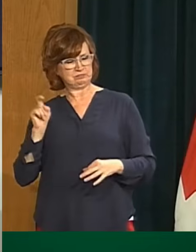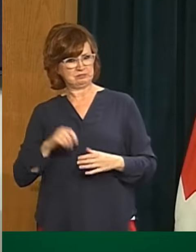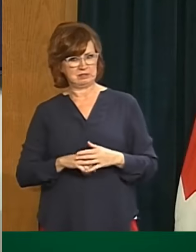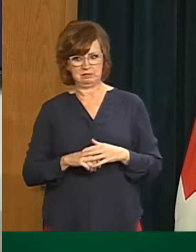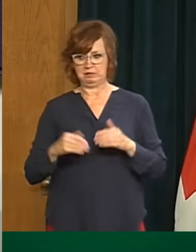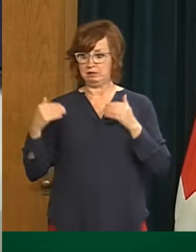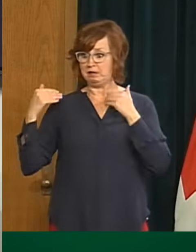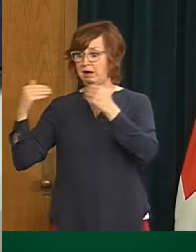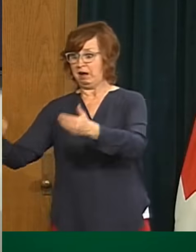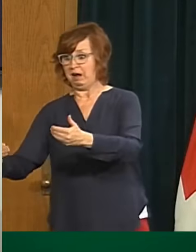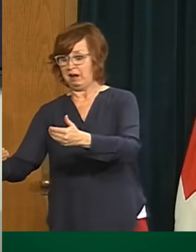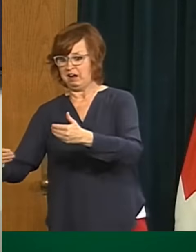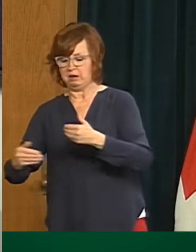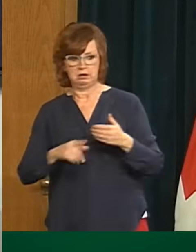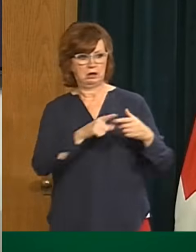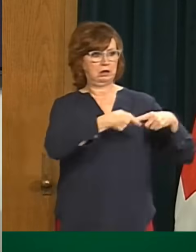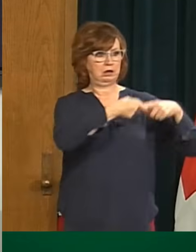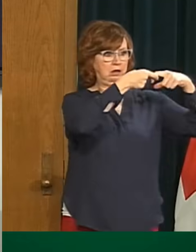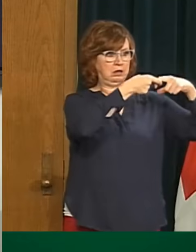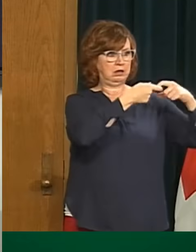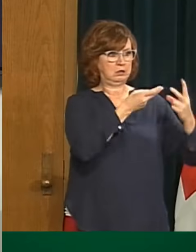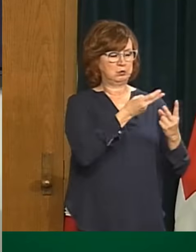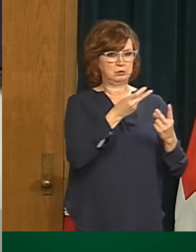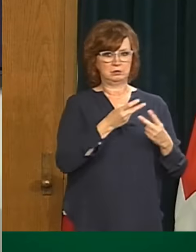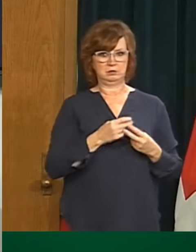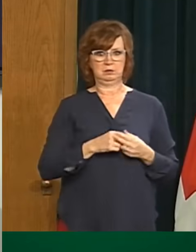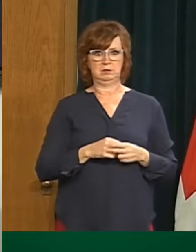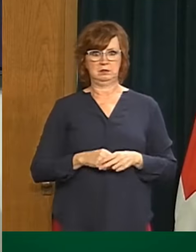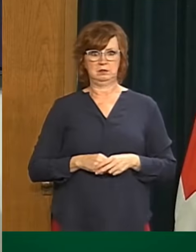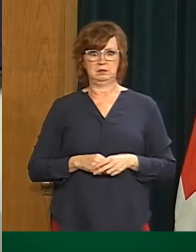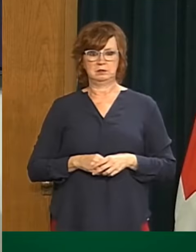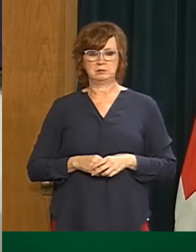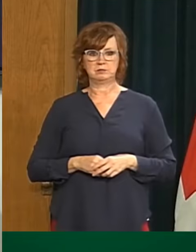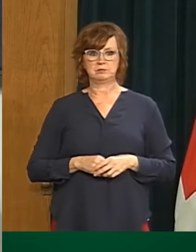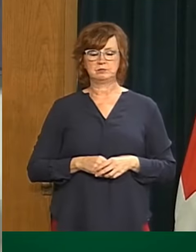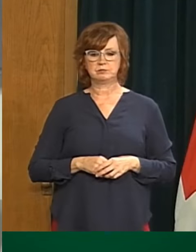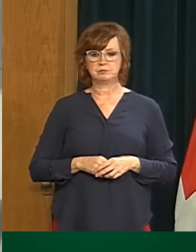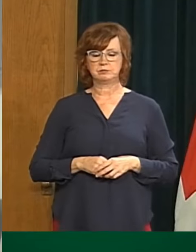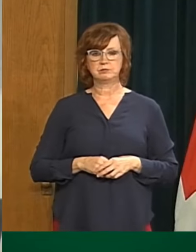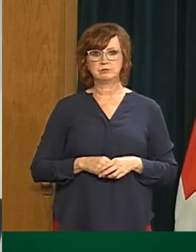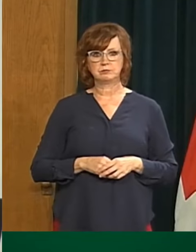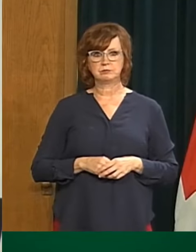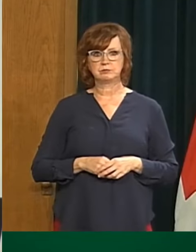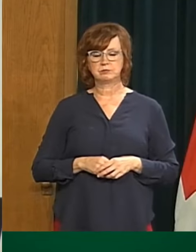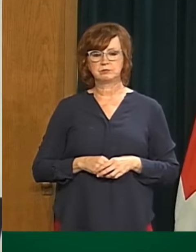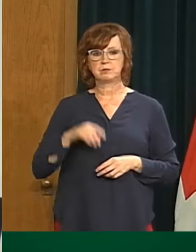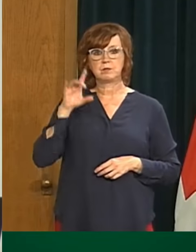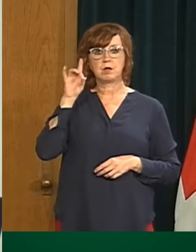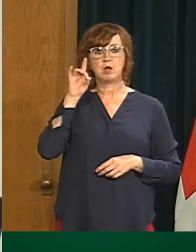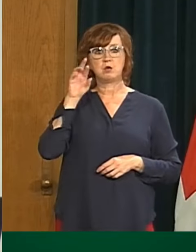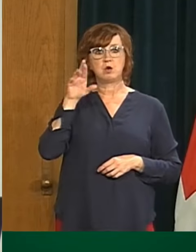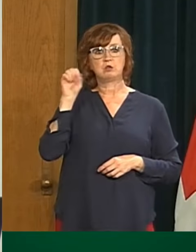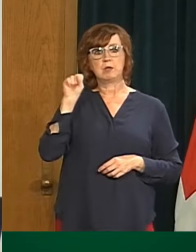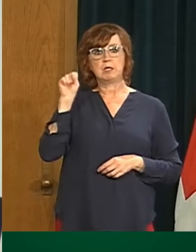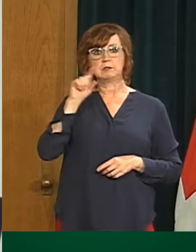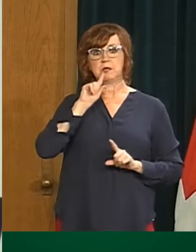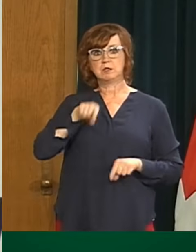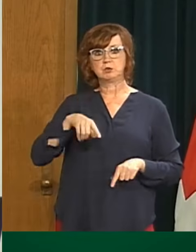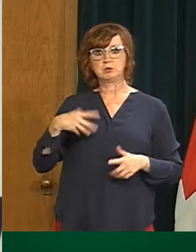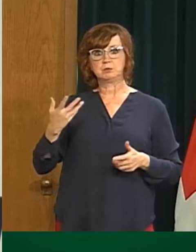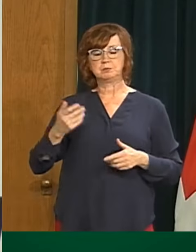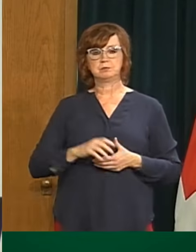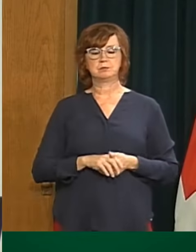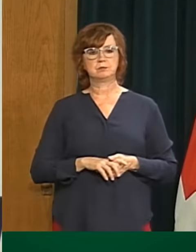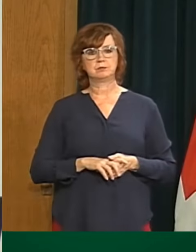you just pause it for everybody? Go ahead. Well, I think we have to be very realistic about